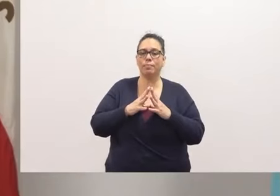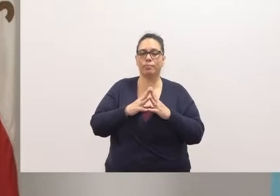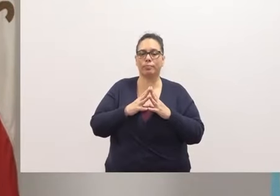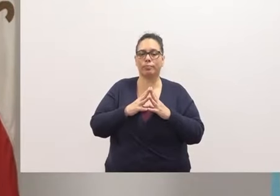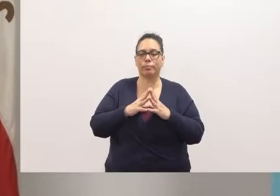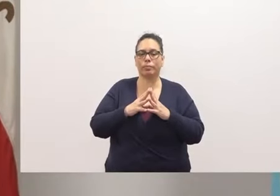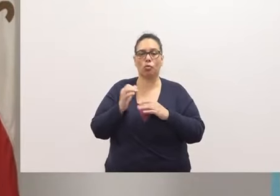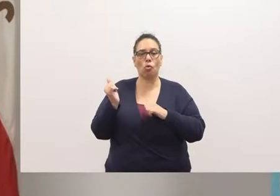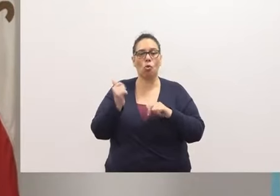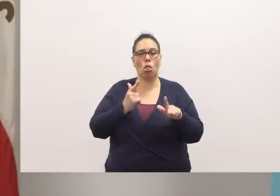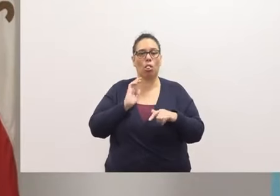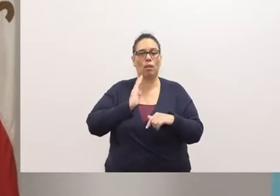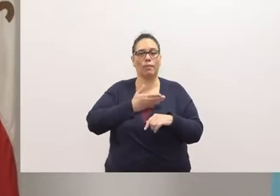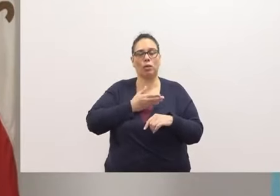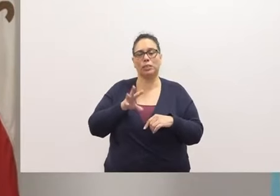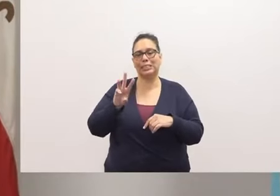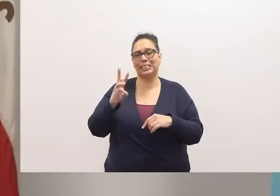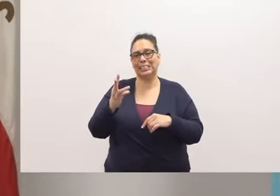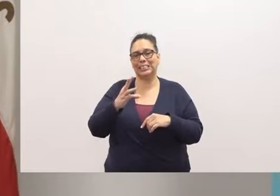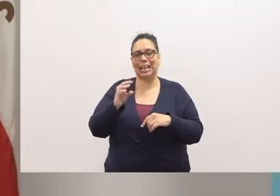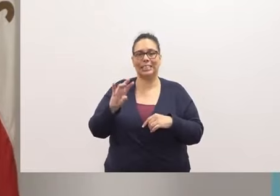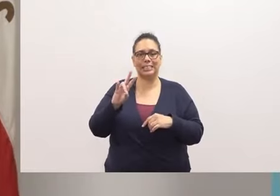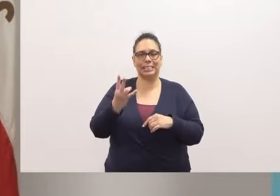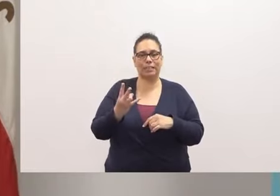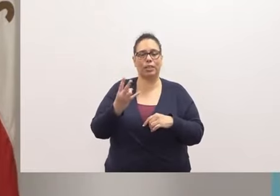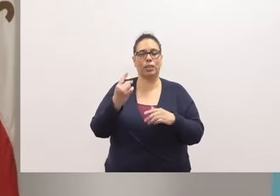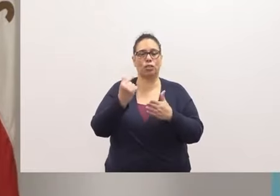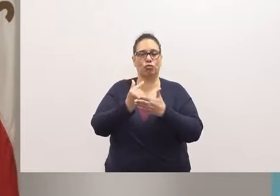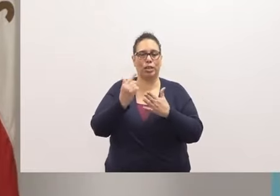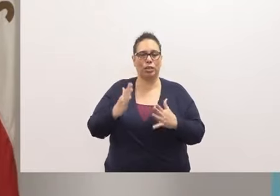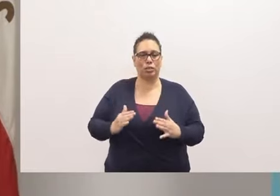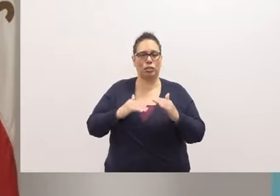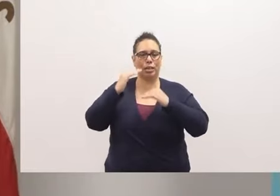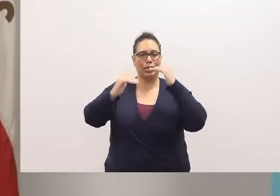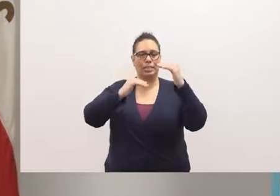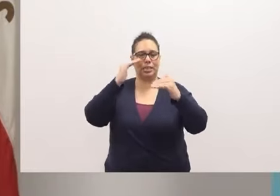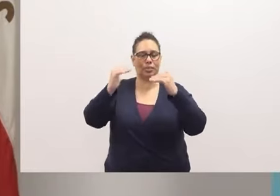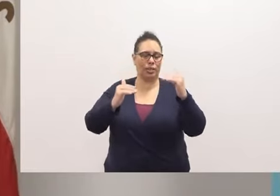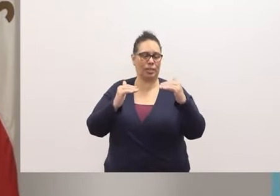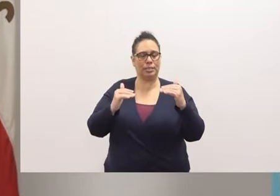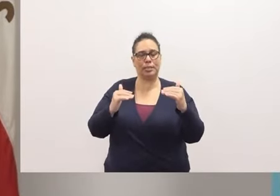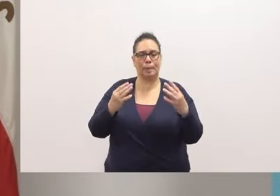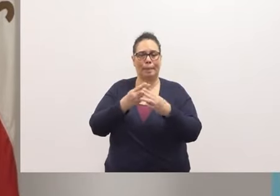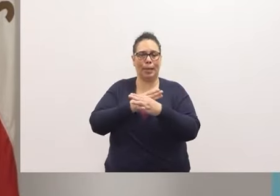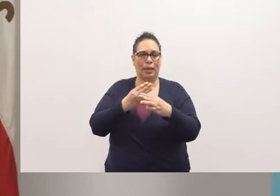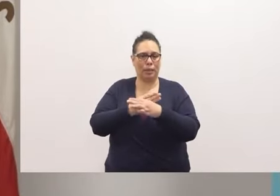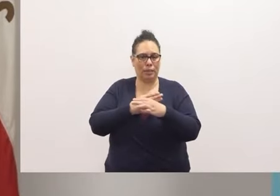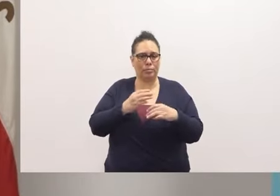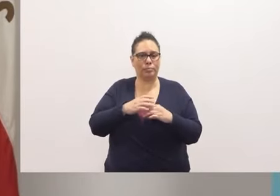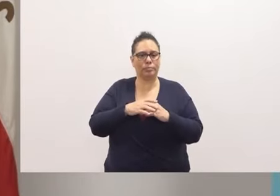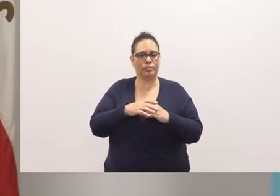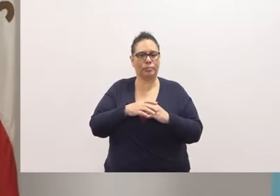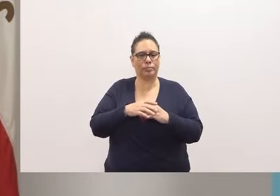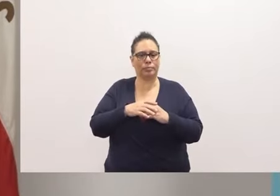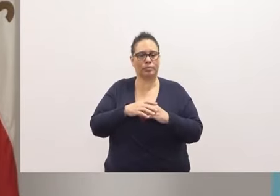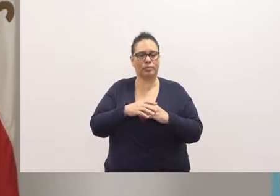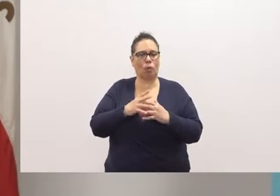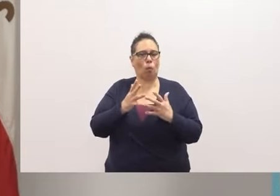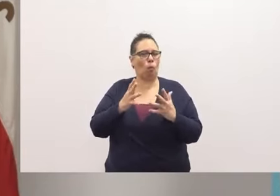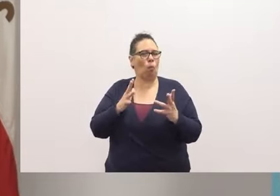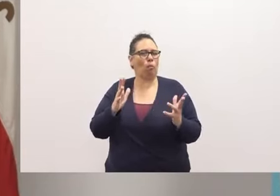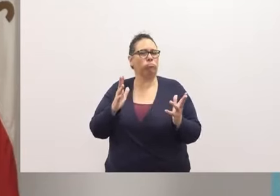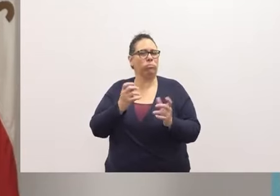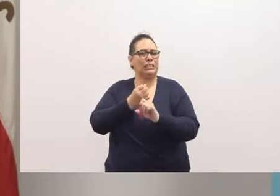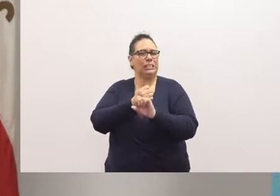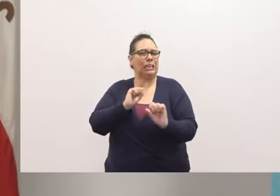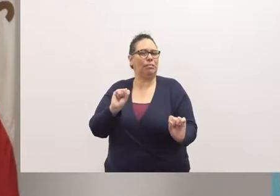sixth and seventh graders in accelerated math, so wall-to-wall sixth and seventh graders. What safety nets do we